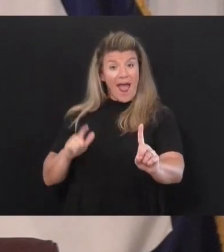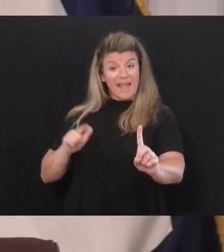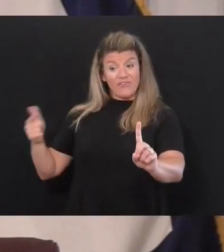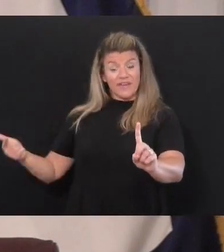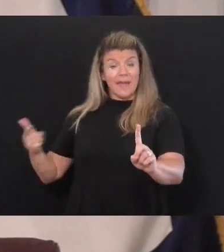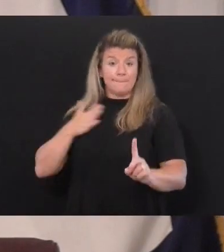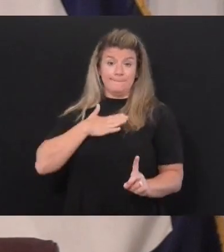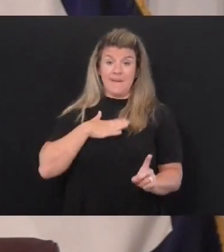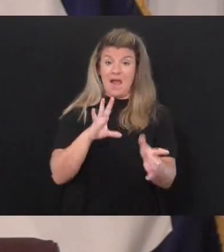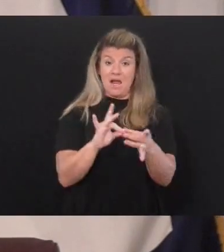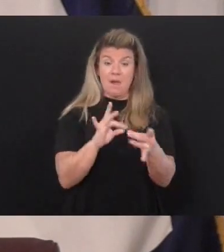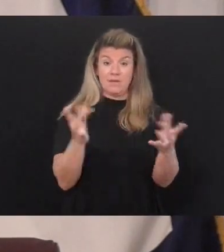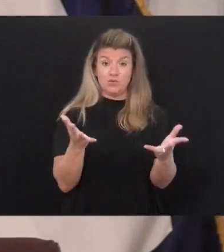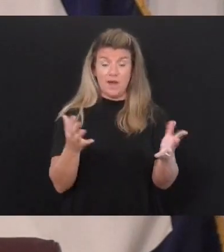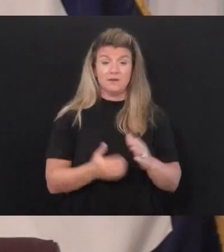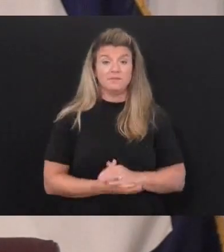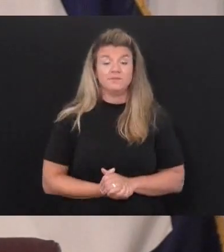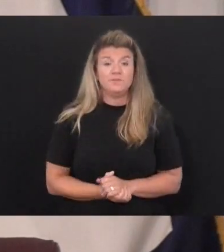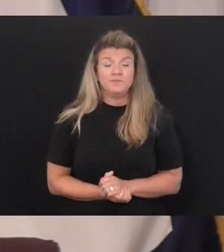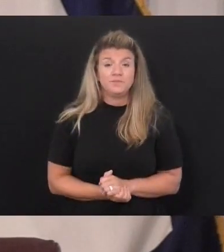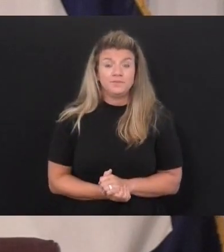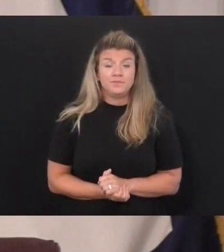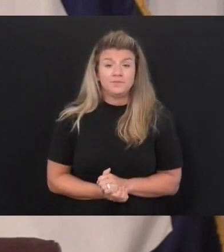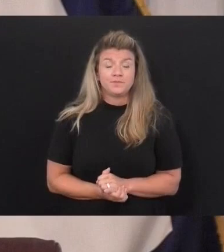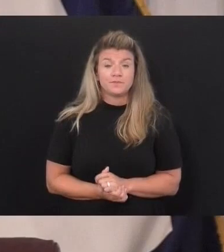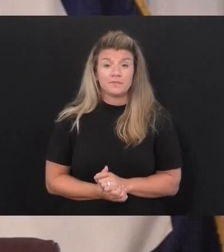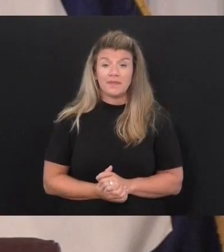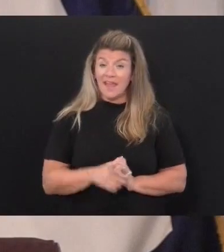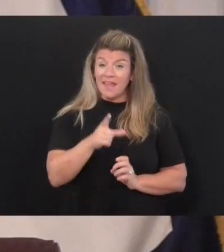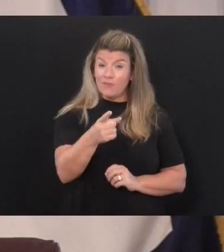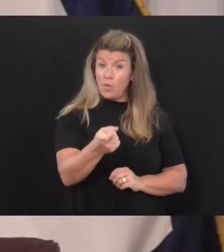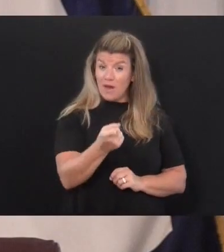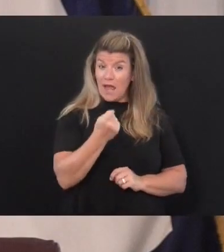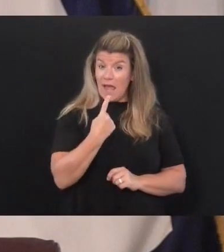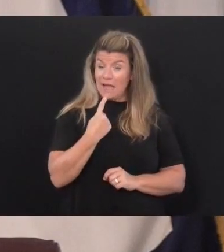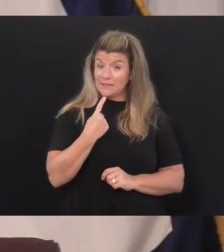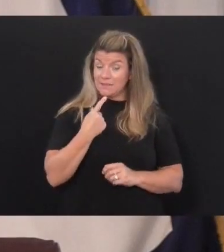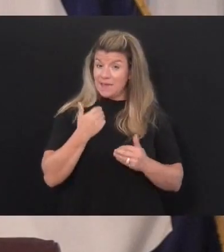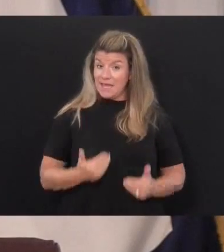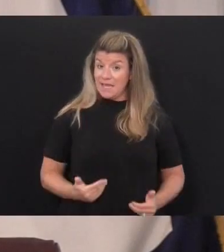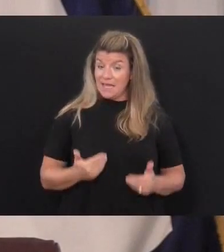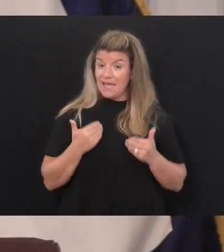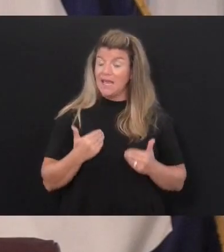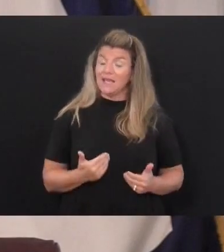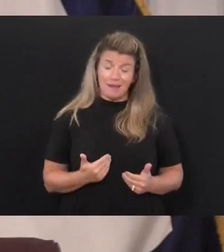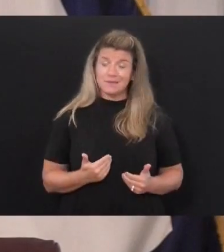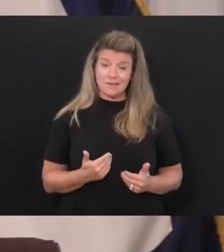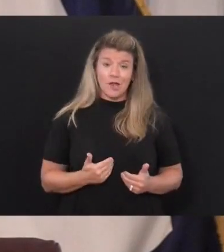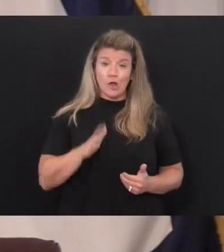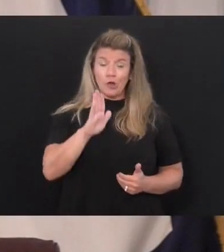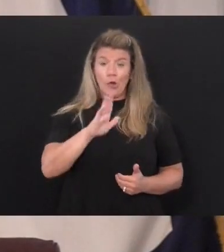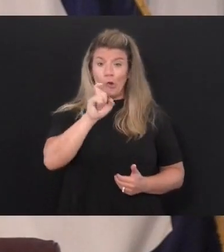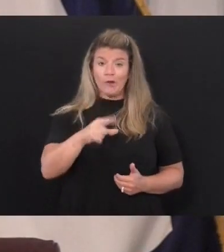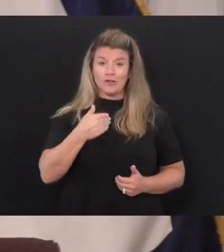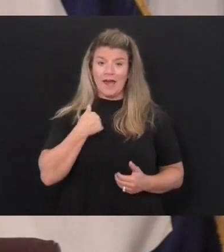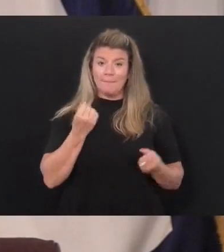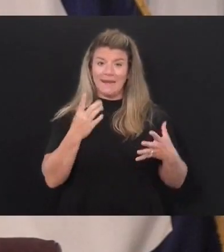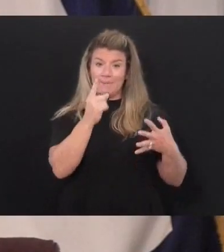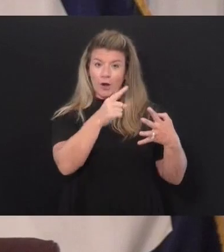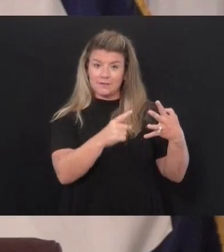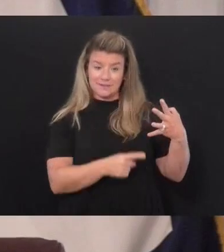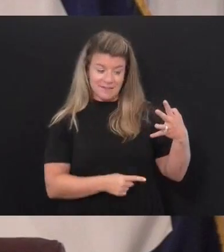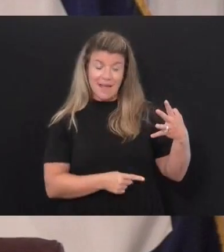like to be more involved, and I don't mean just phone calls, but I mean actually involved in a legislative way. And